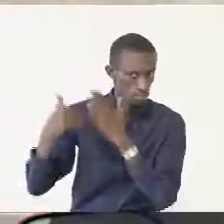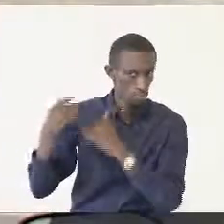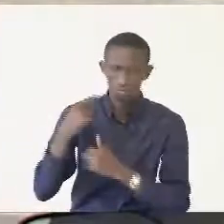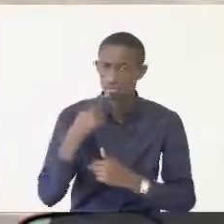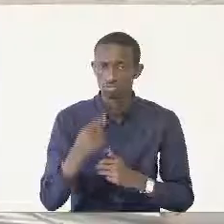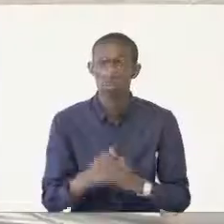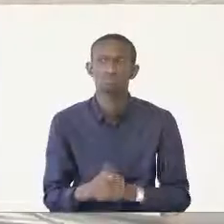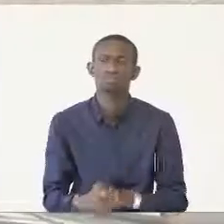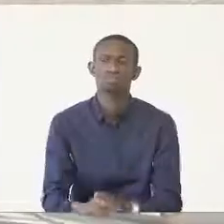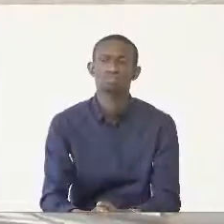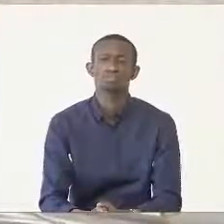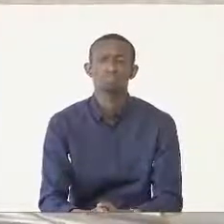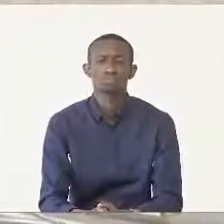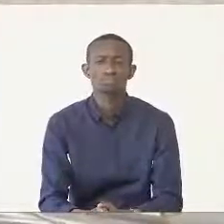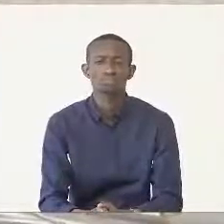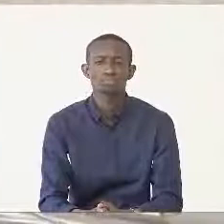during